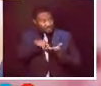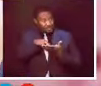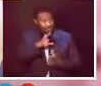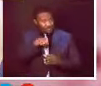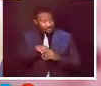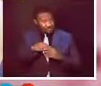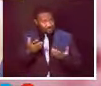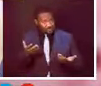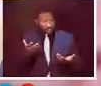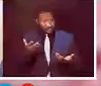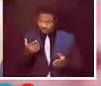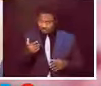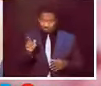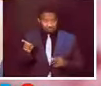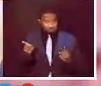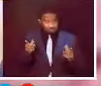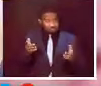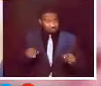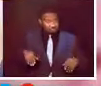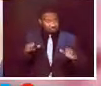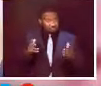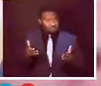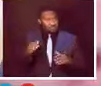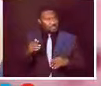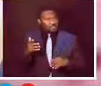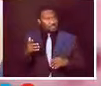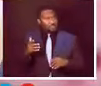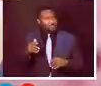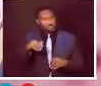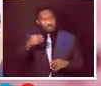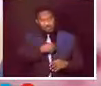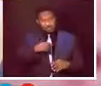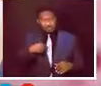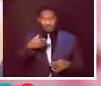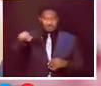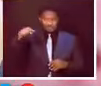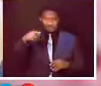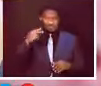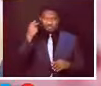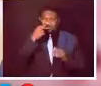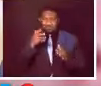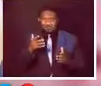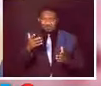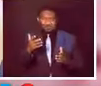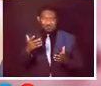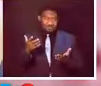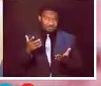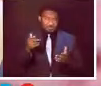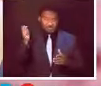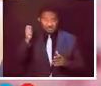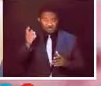of us gets to send one person, then the statutory members being the speaker, and then the whips will get to